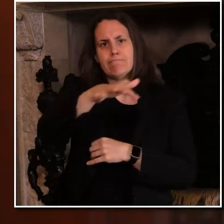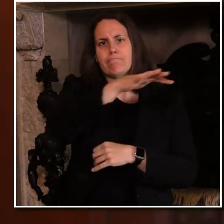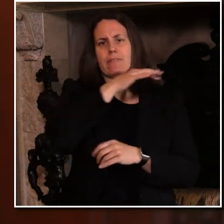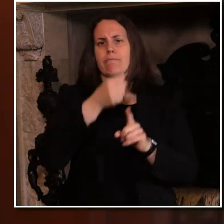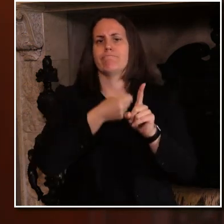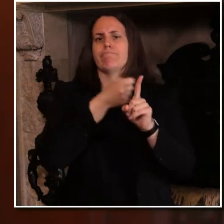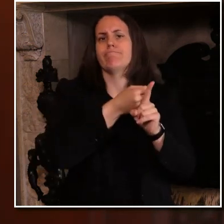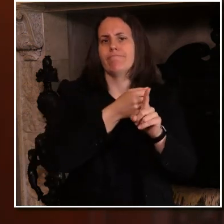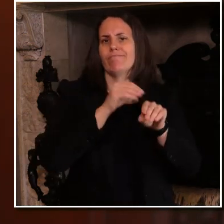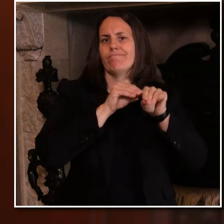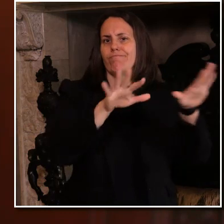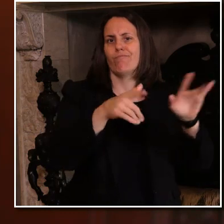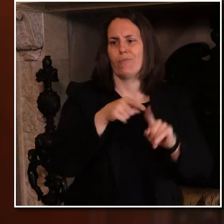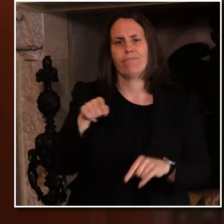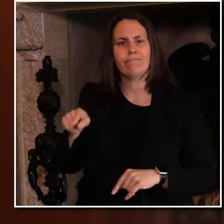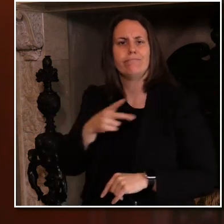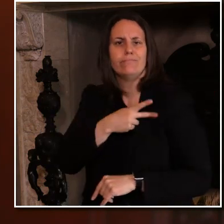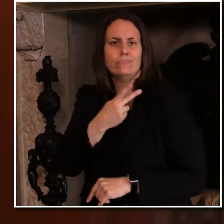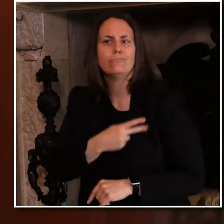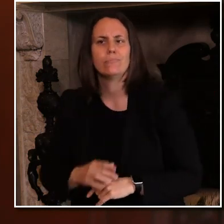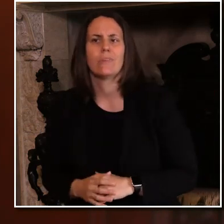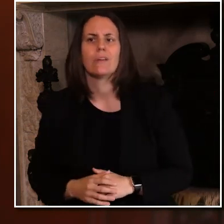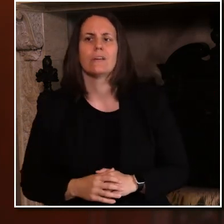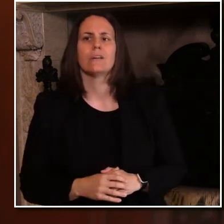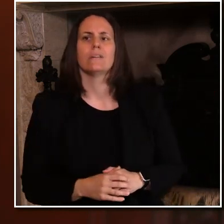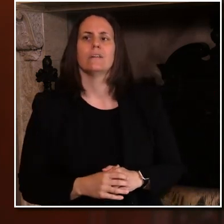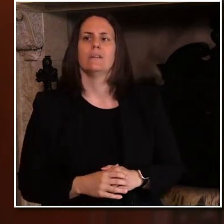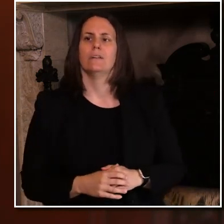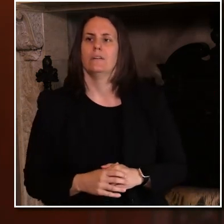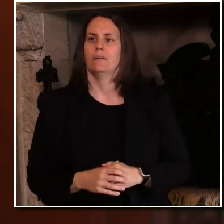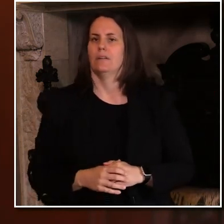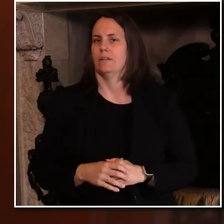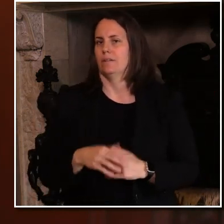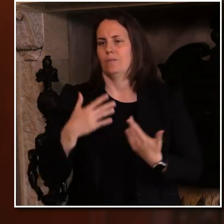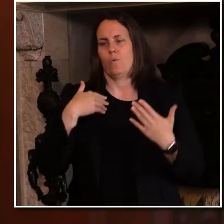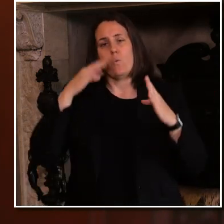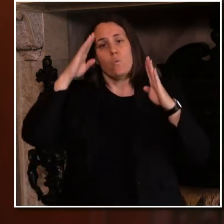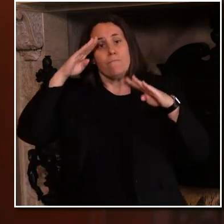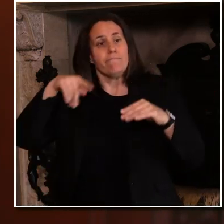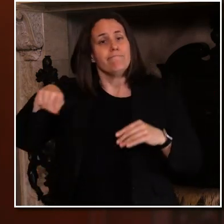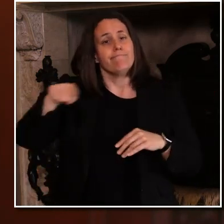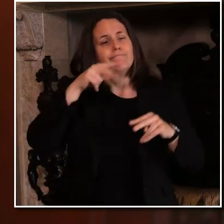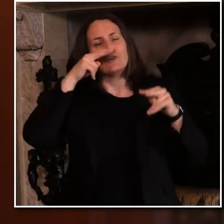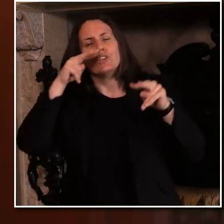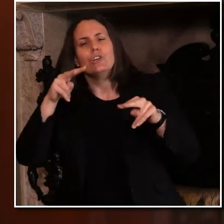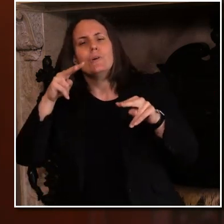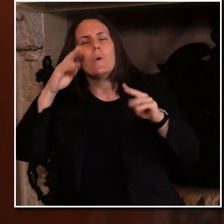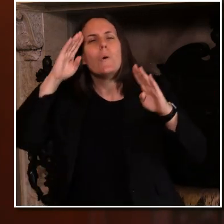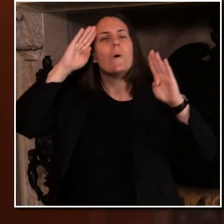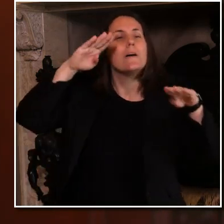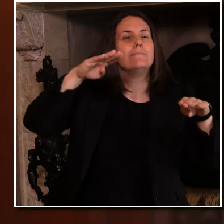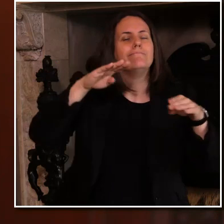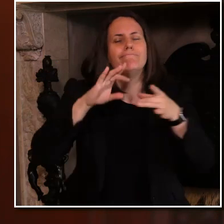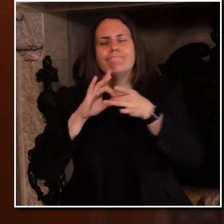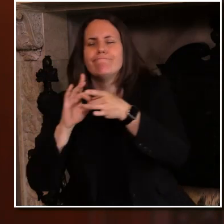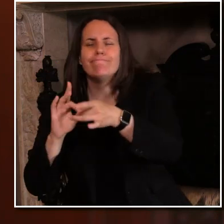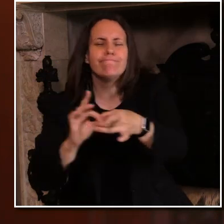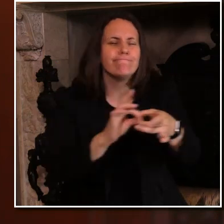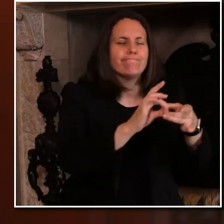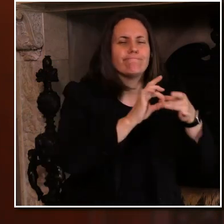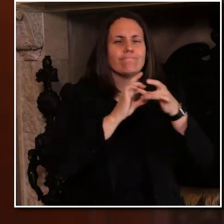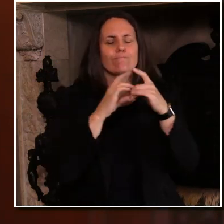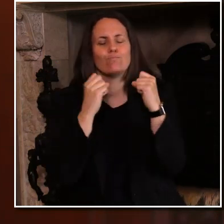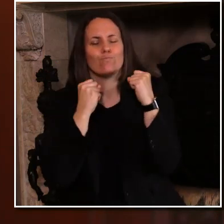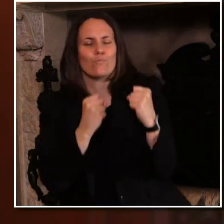hope, unity, and strength in your service. And now, before Secretary-designee Andrea Palm gives her daily